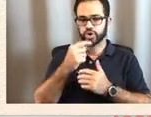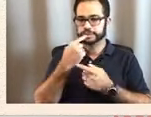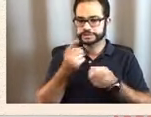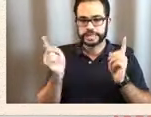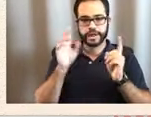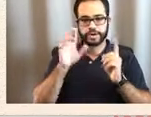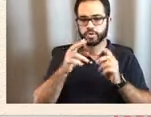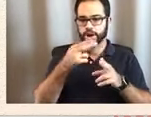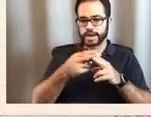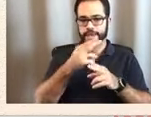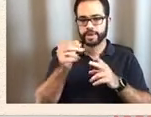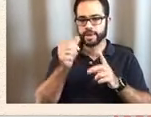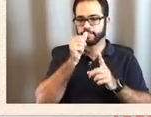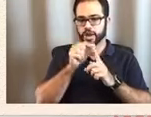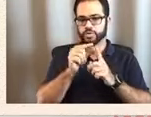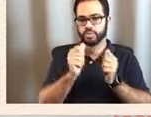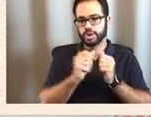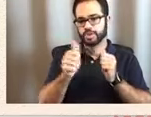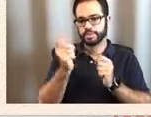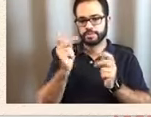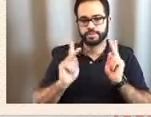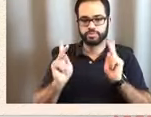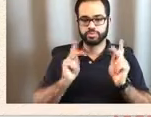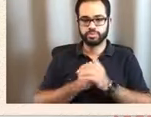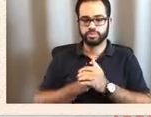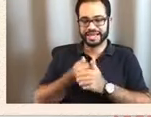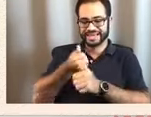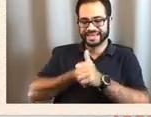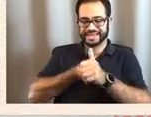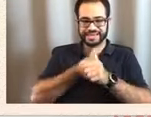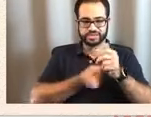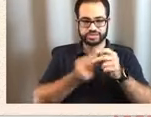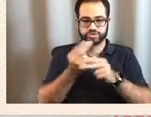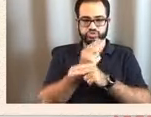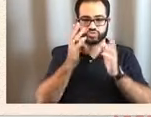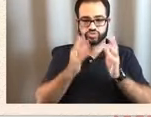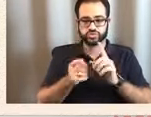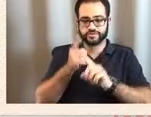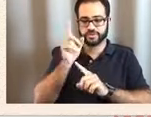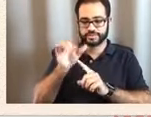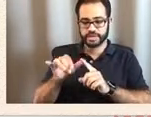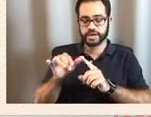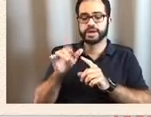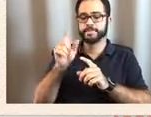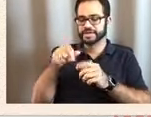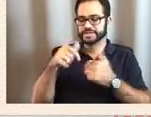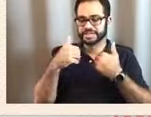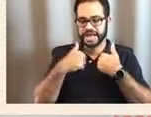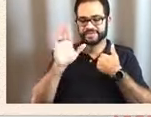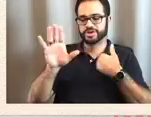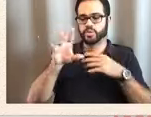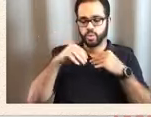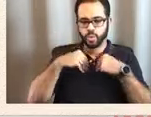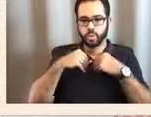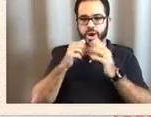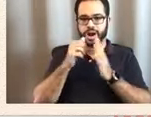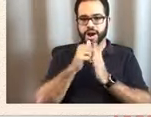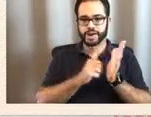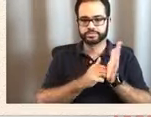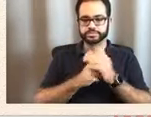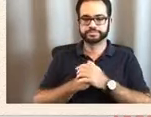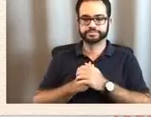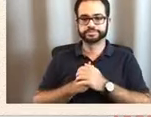password with others. Each user of the clearinghouse must have their own portal account. Once you